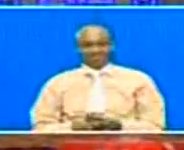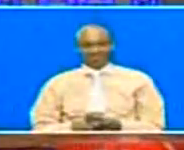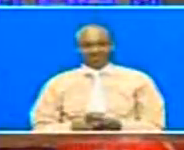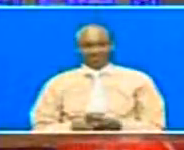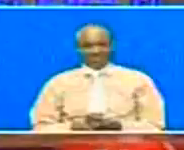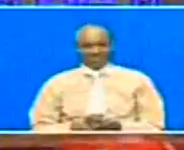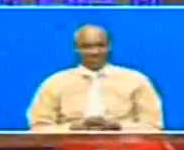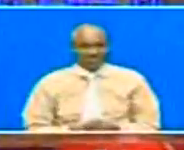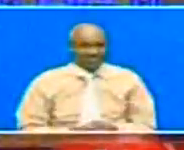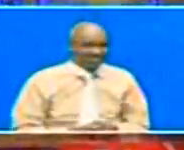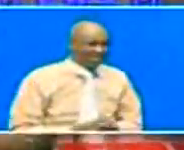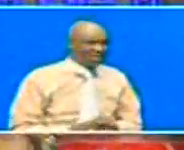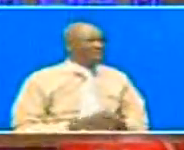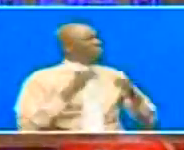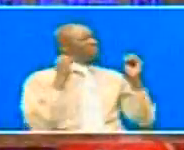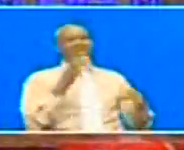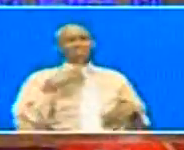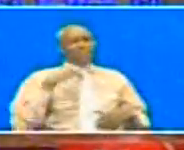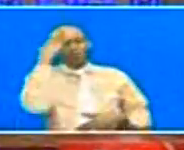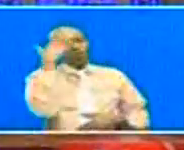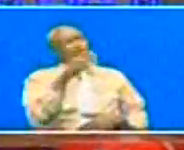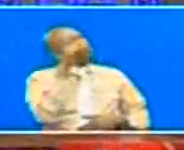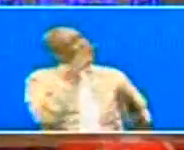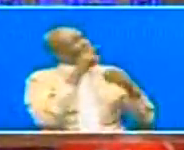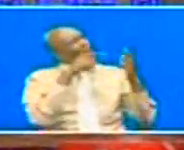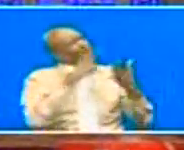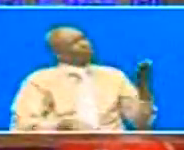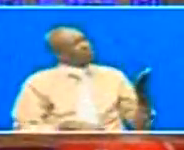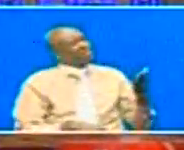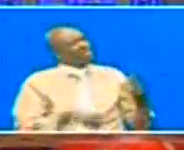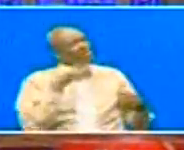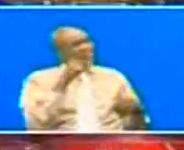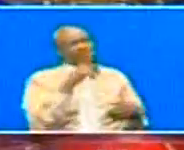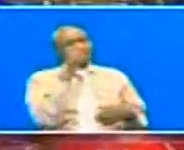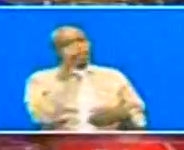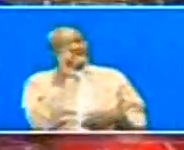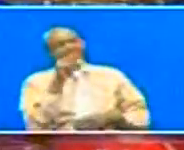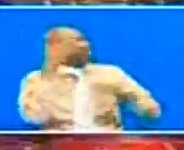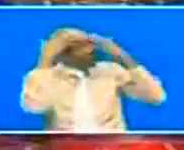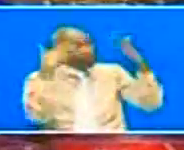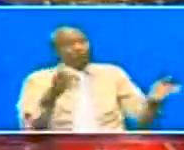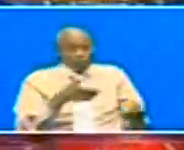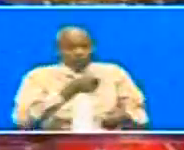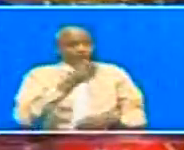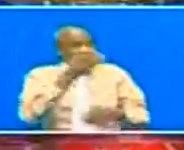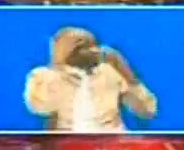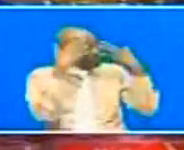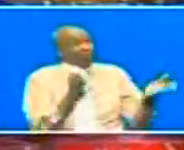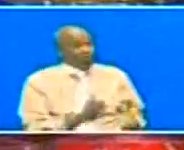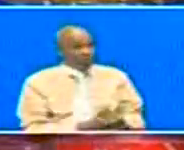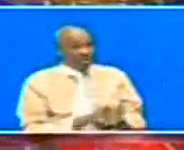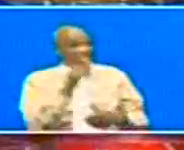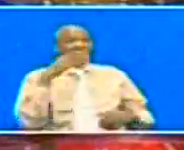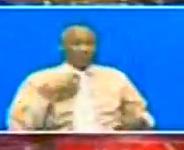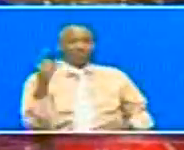Fred, you know, half the audience doesn't even know what you're talking about. You know that? No problem. Morse code, telex, yes, yes. Torch. And